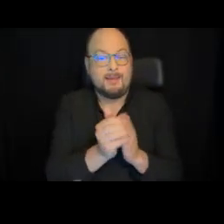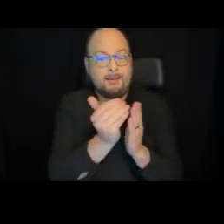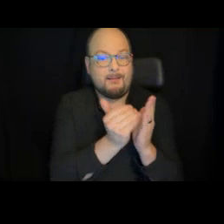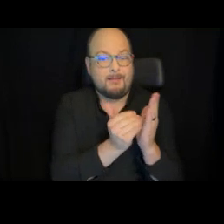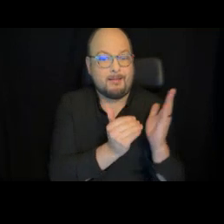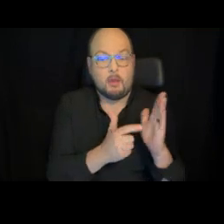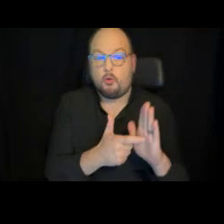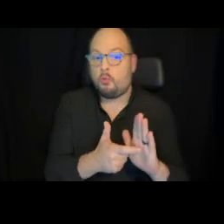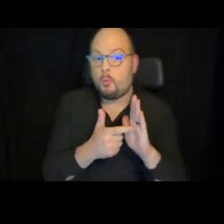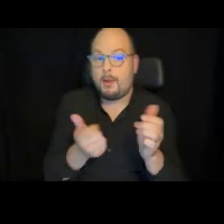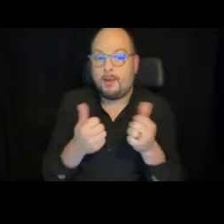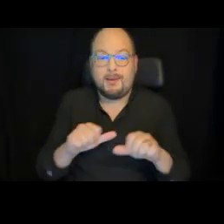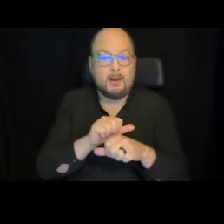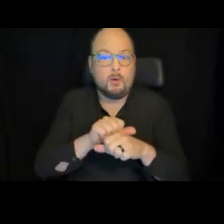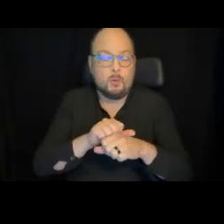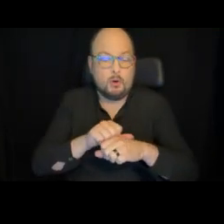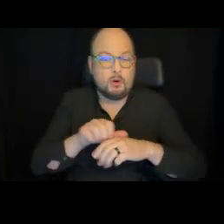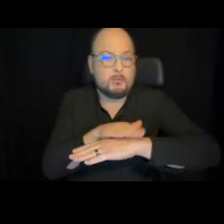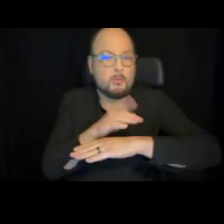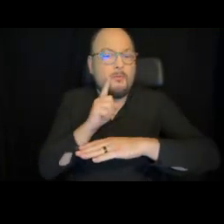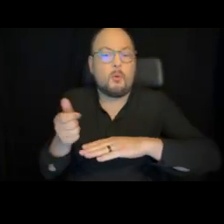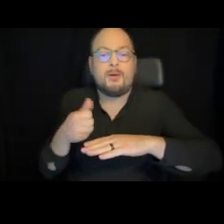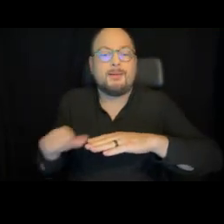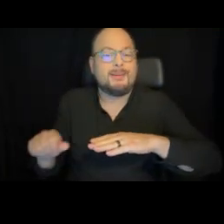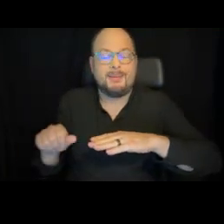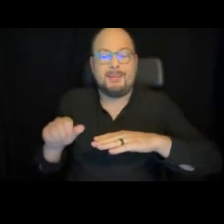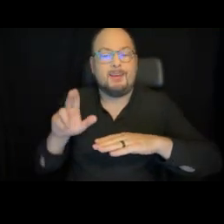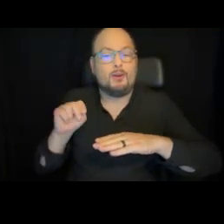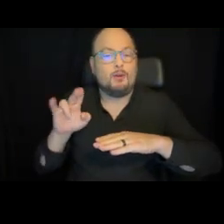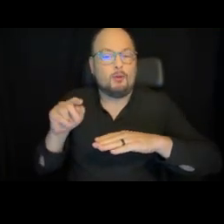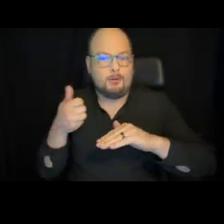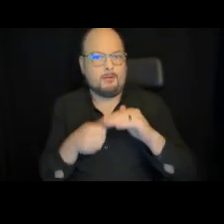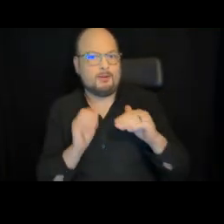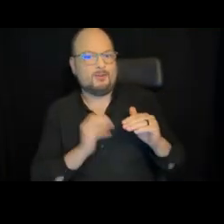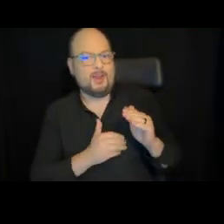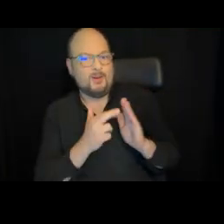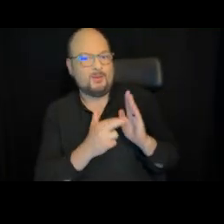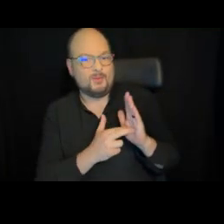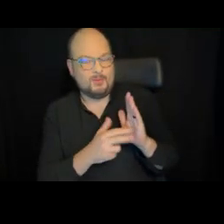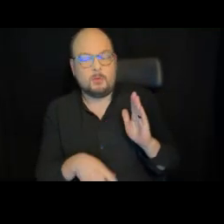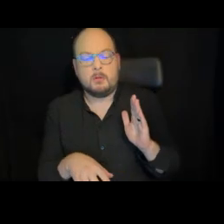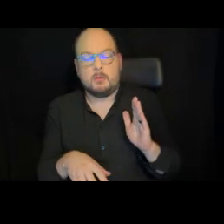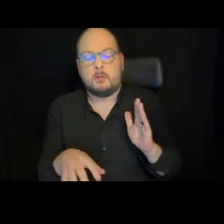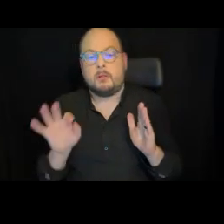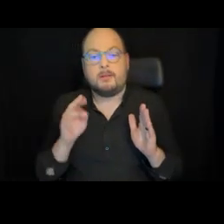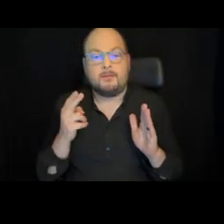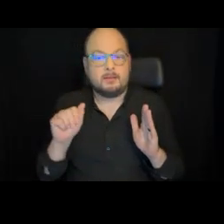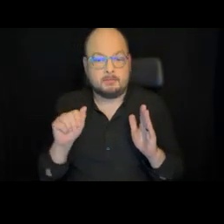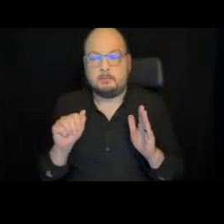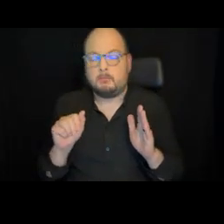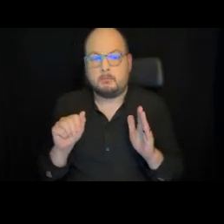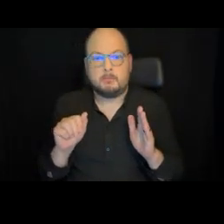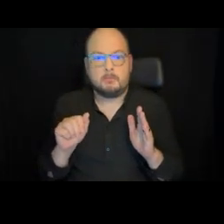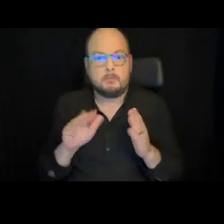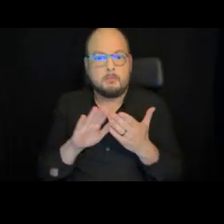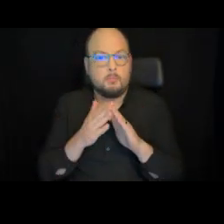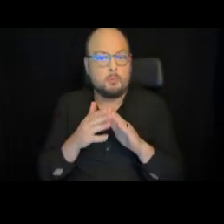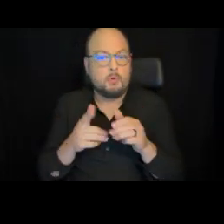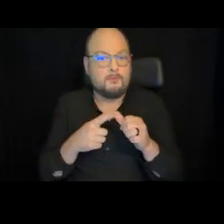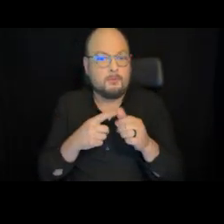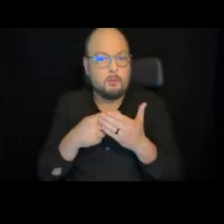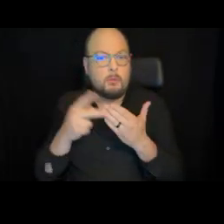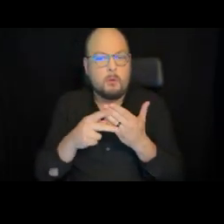surfaces in kitchens of covered dwelling units. The Fair Housing Accessibility First program provides guidance for compliance with